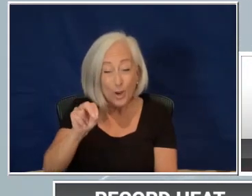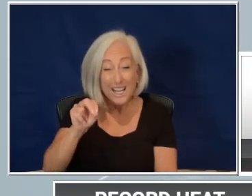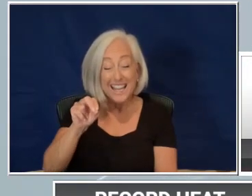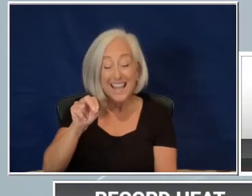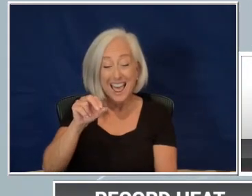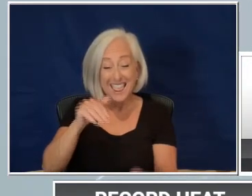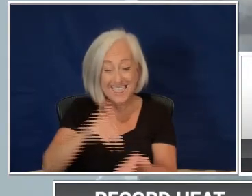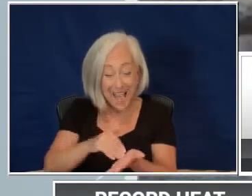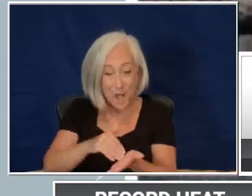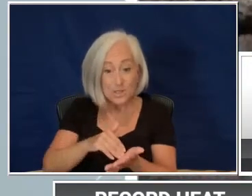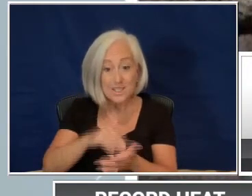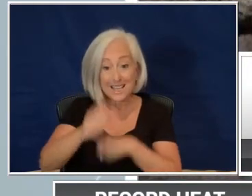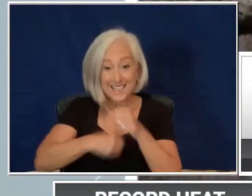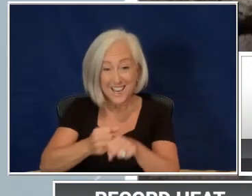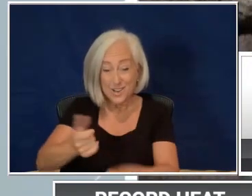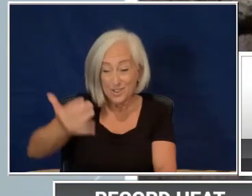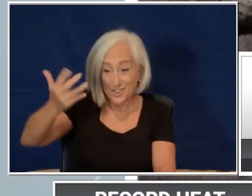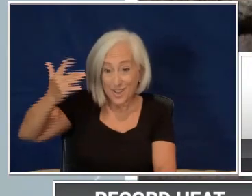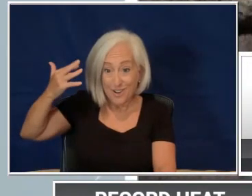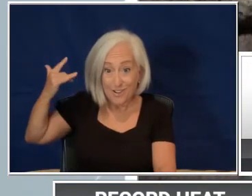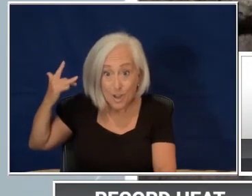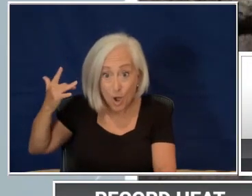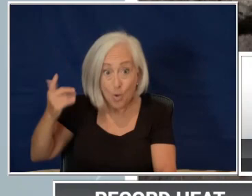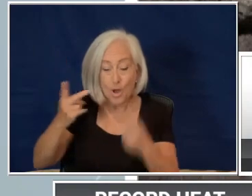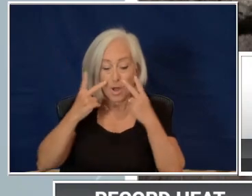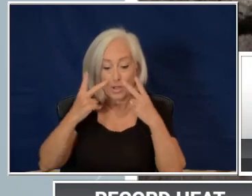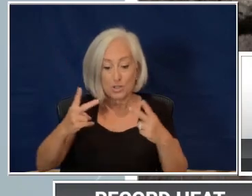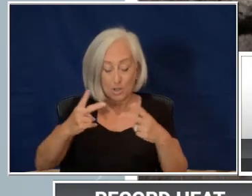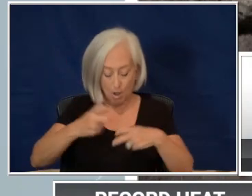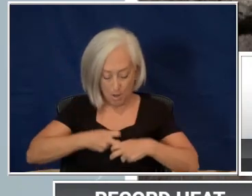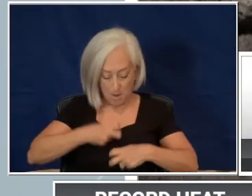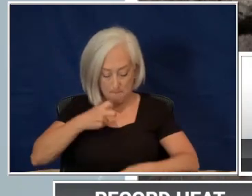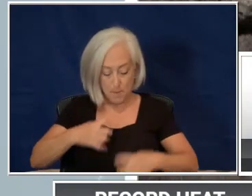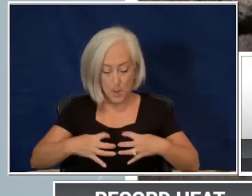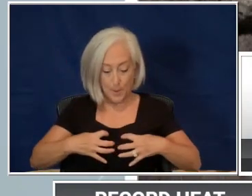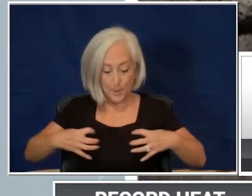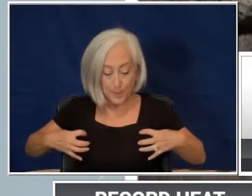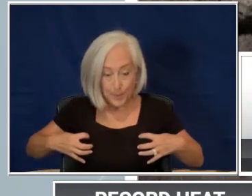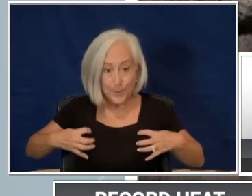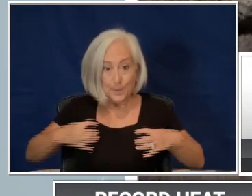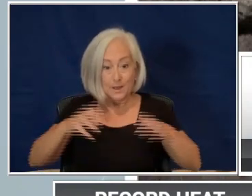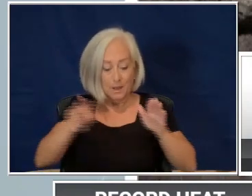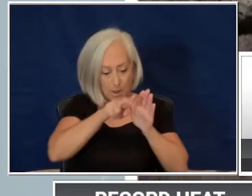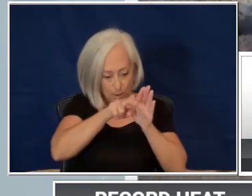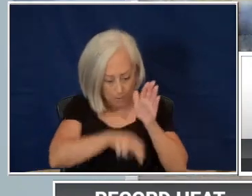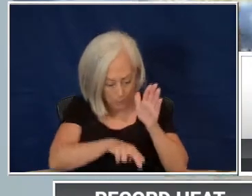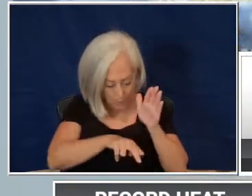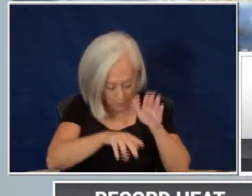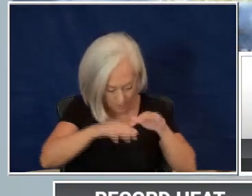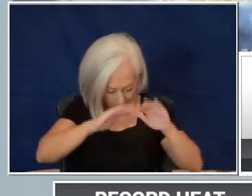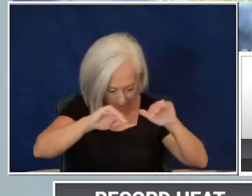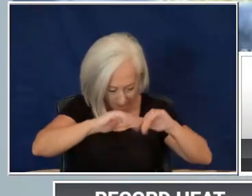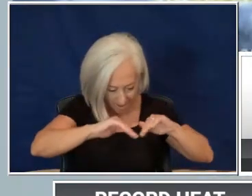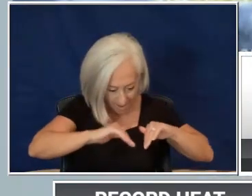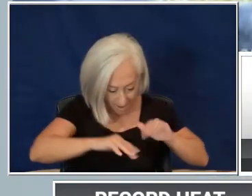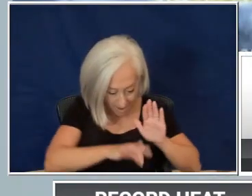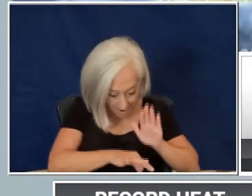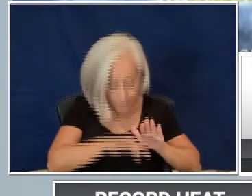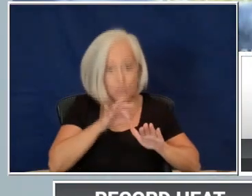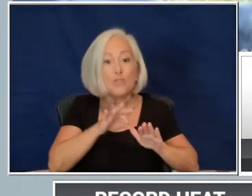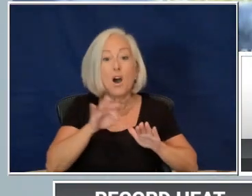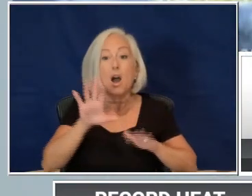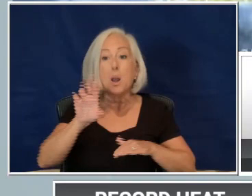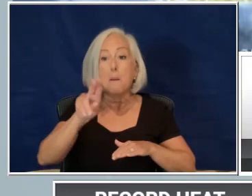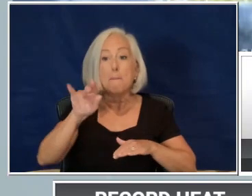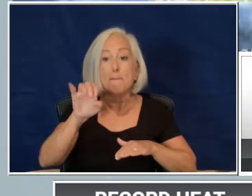The skeleton of a young adult was discovered in a cave on the island of Borneo, and it was missing a foot. The skeleton